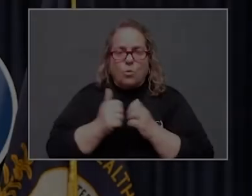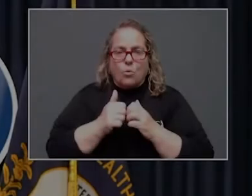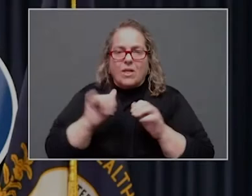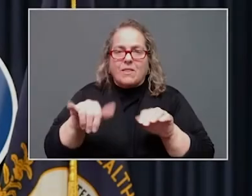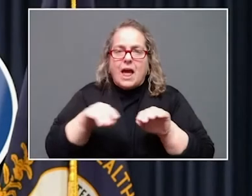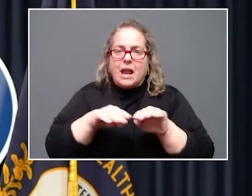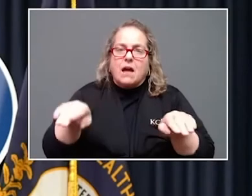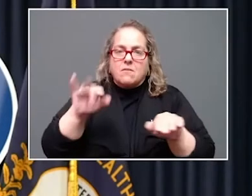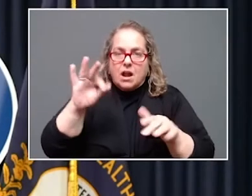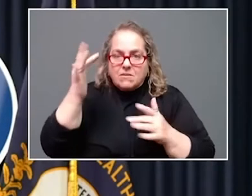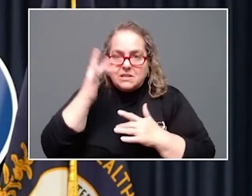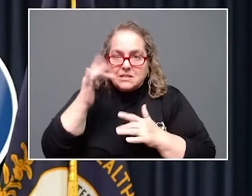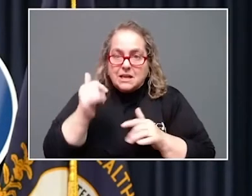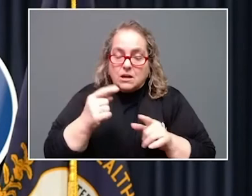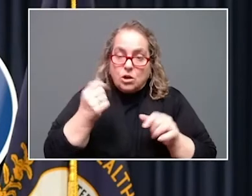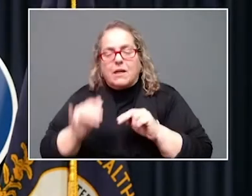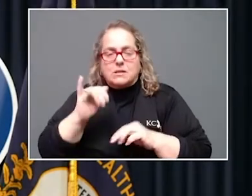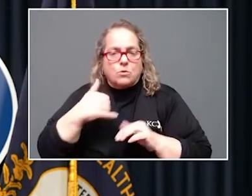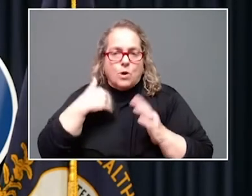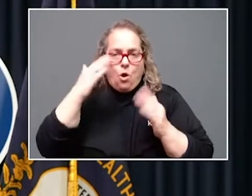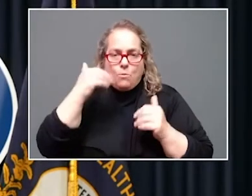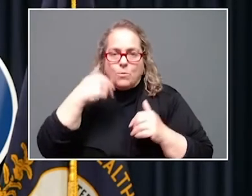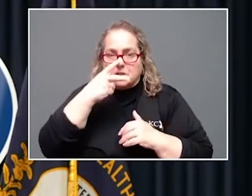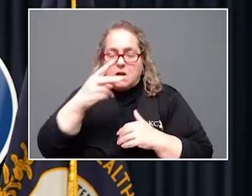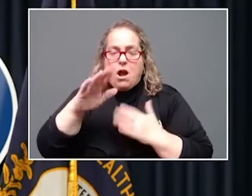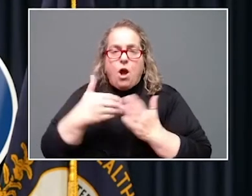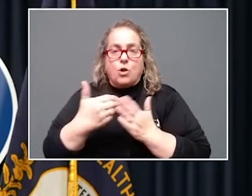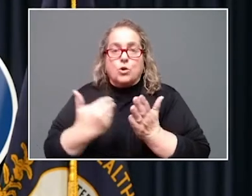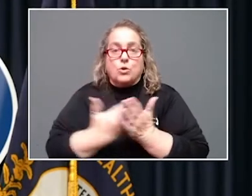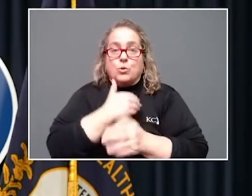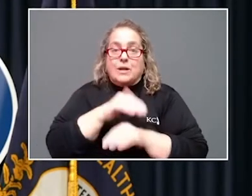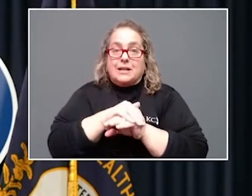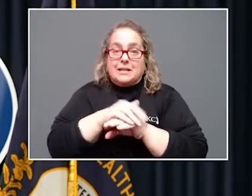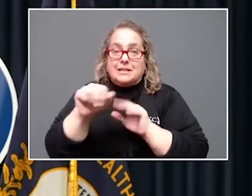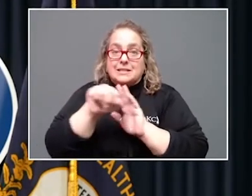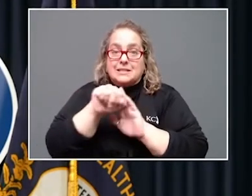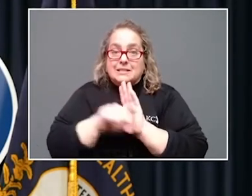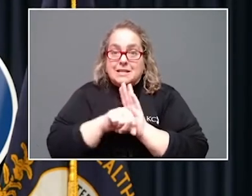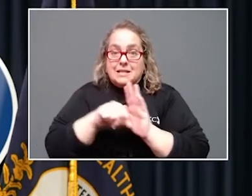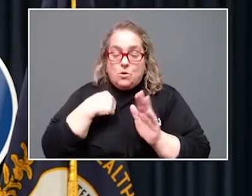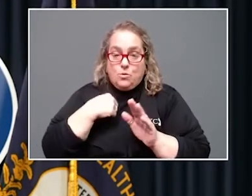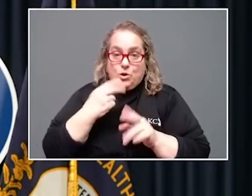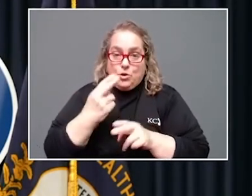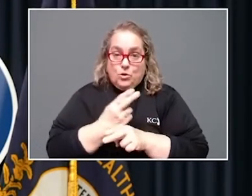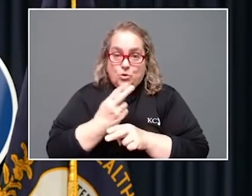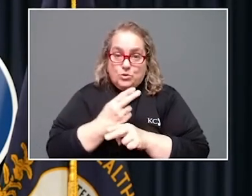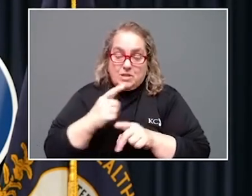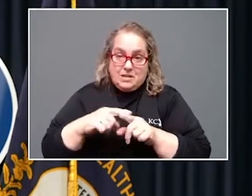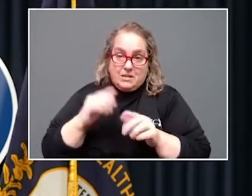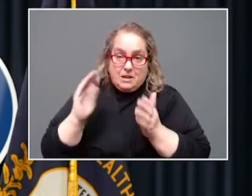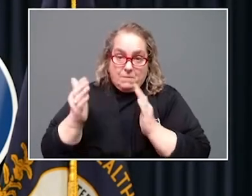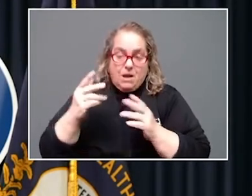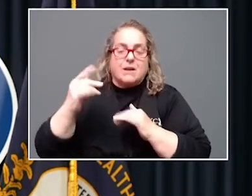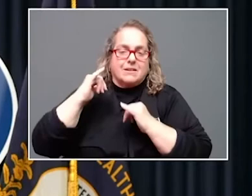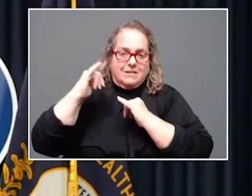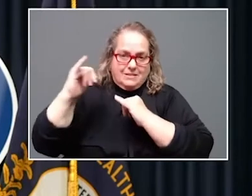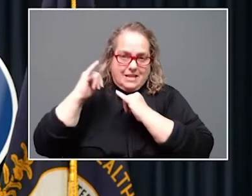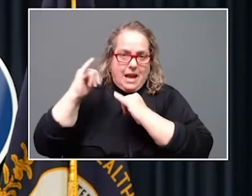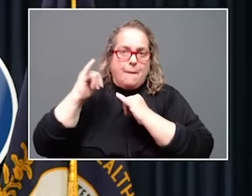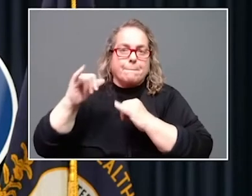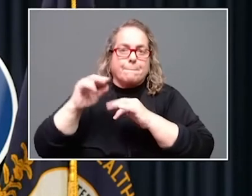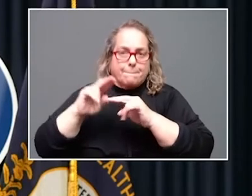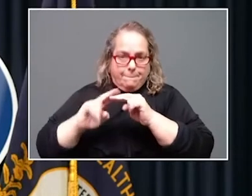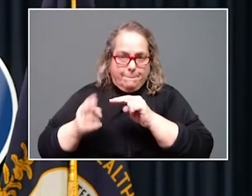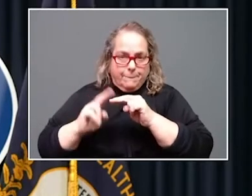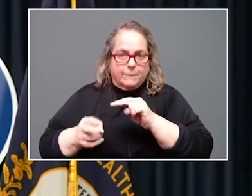Versus previous variants. Public Health Commissioner Dr. Stephen Stack echoed the Governor's confidence about being able to relax some guidance,